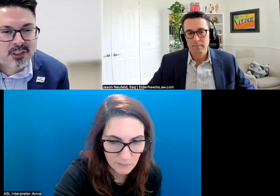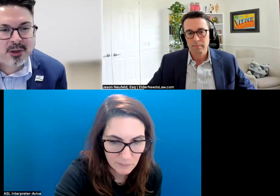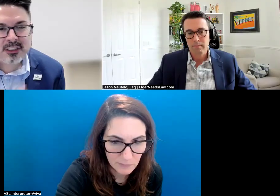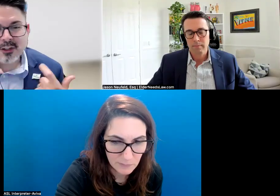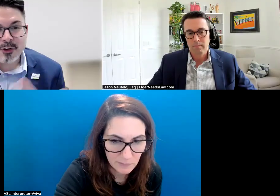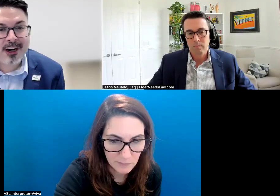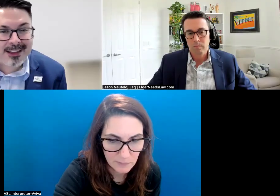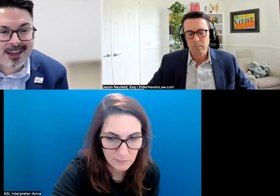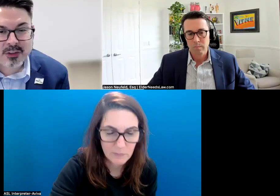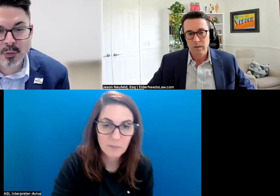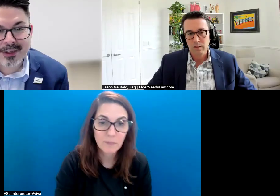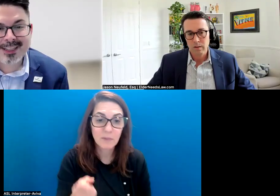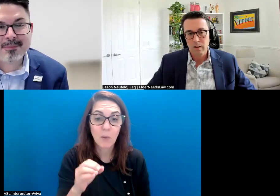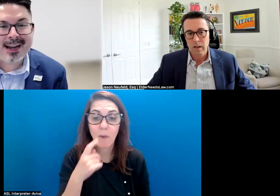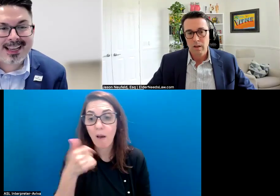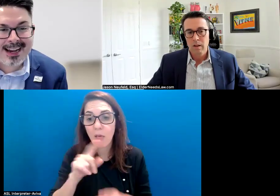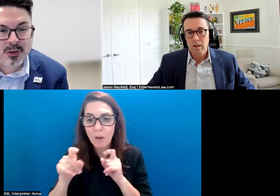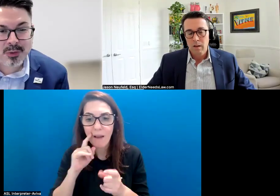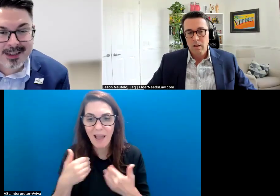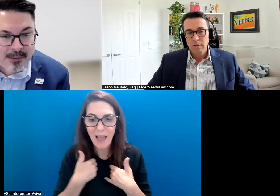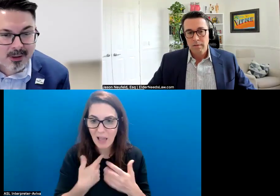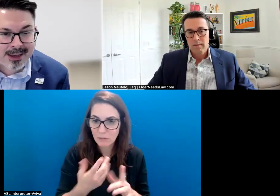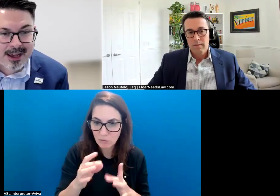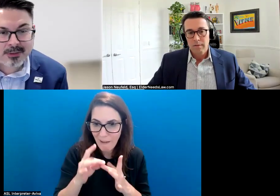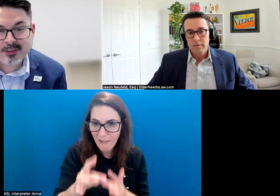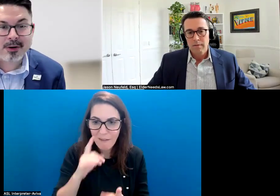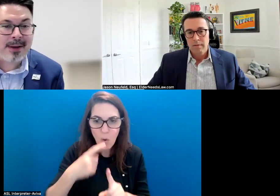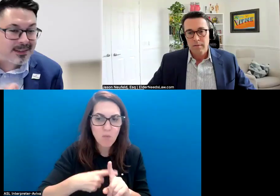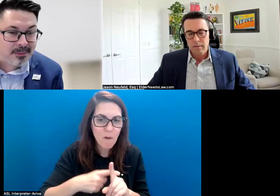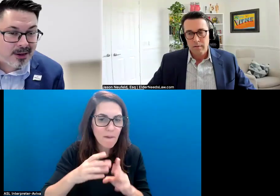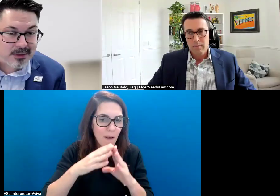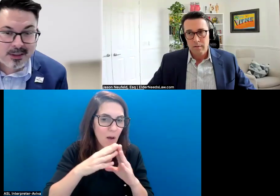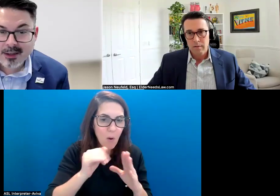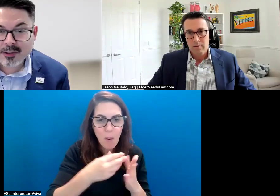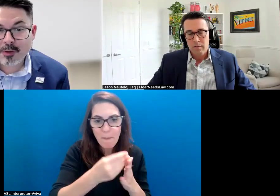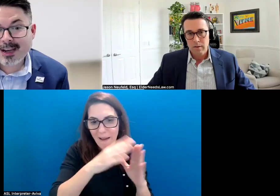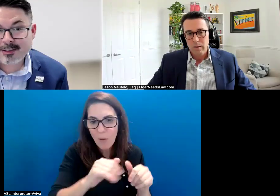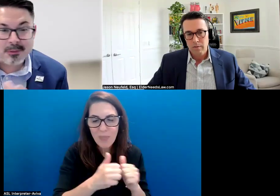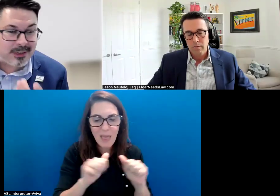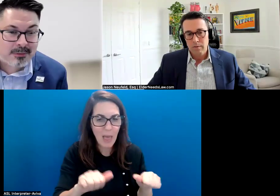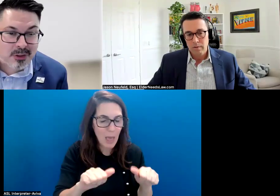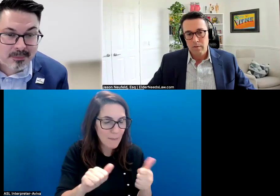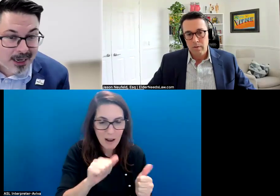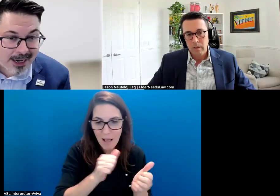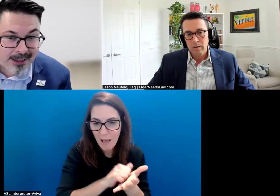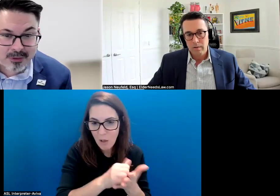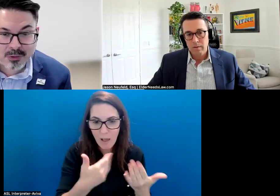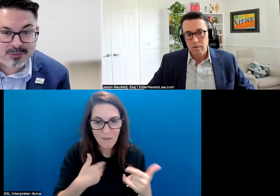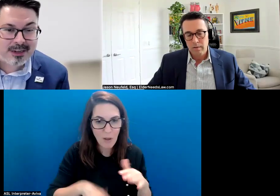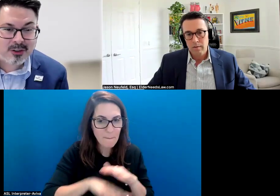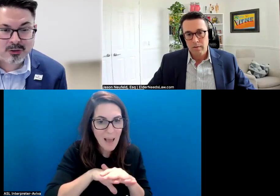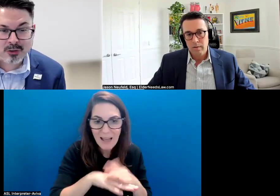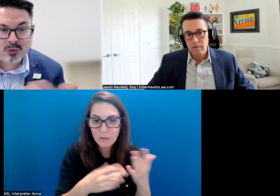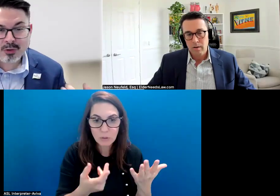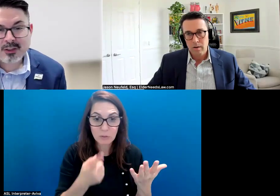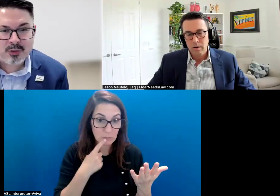is an interesting question. Are there guidelines for renting, buying a house with an ABLE account? Is there a max amount? Is there a max number of times you can buy every 2 to